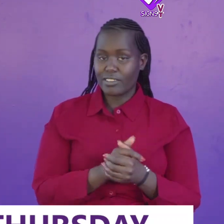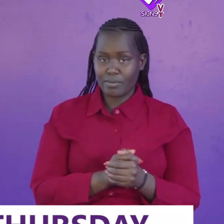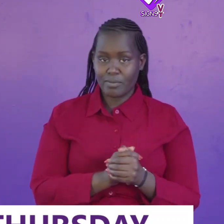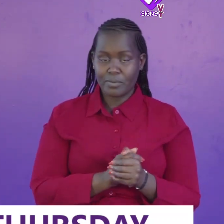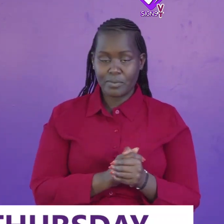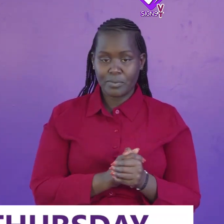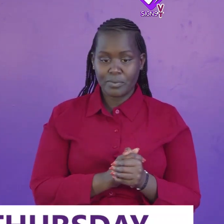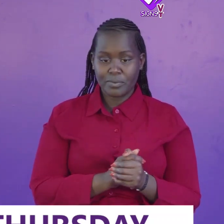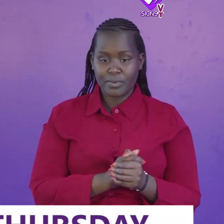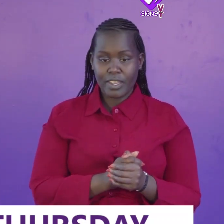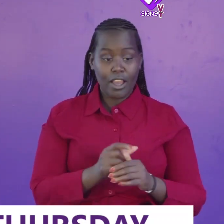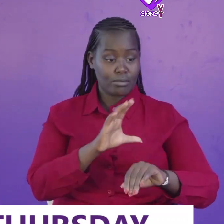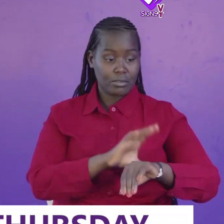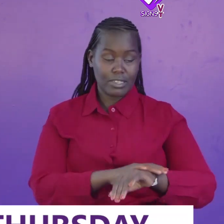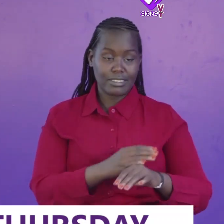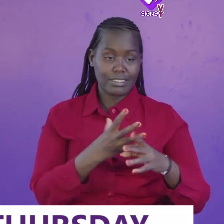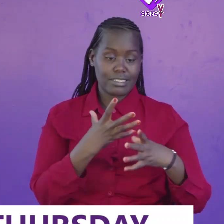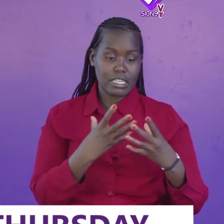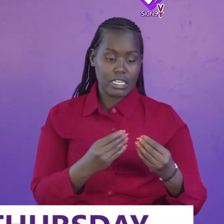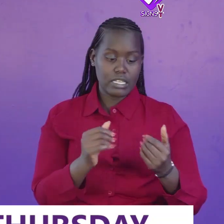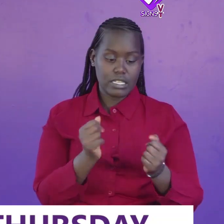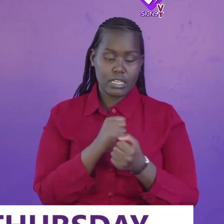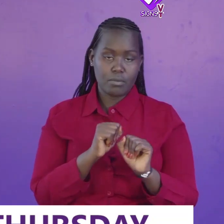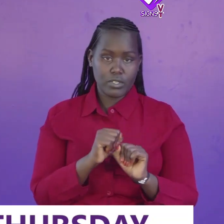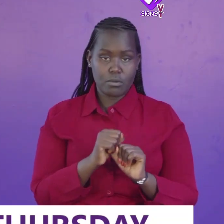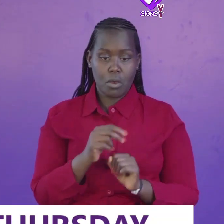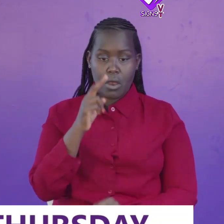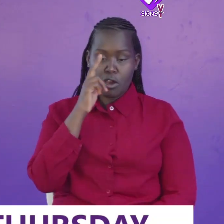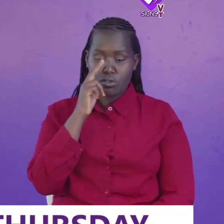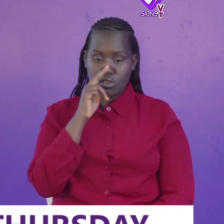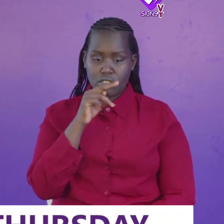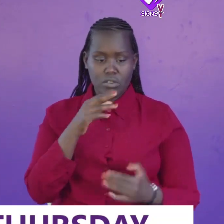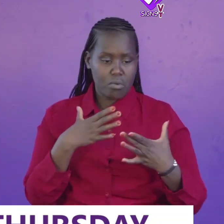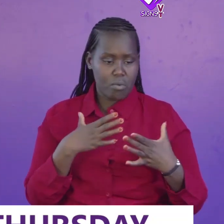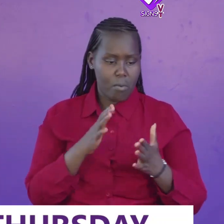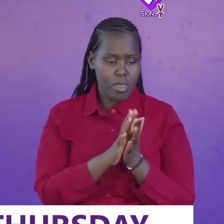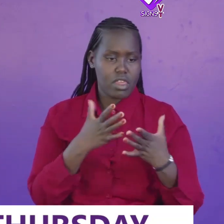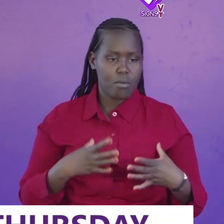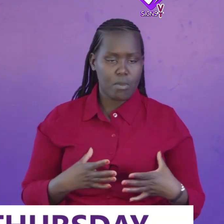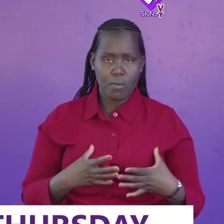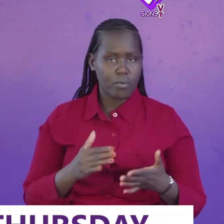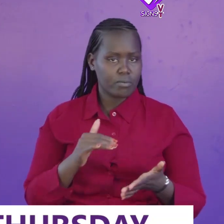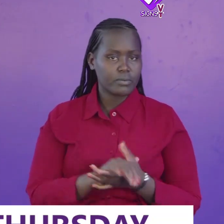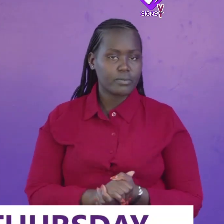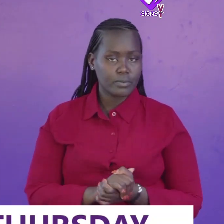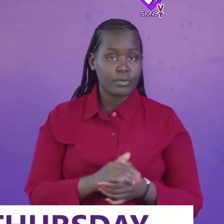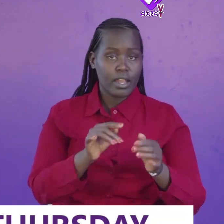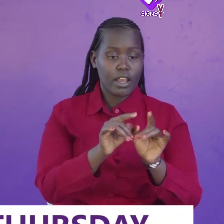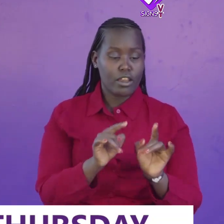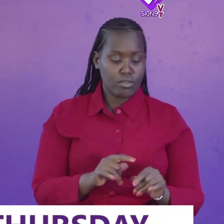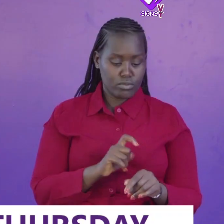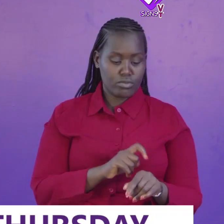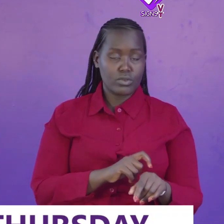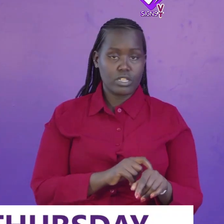Kwisha. kupatwa ni mbio, you cannot mess around with people out here anymore. And also, you know, when it comes to